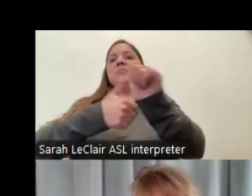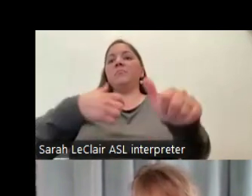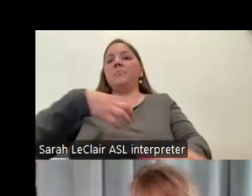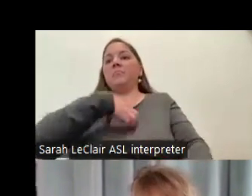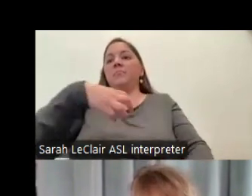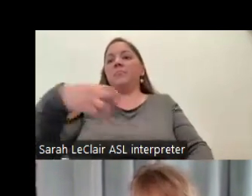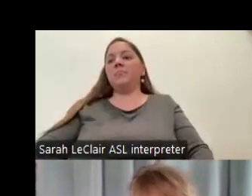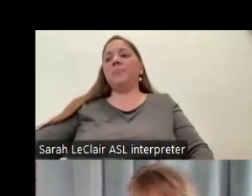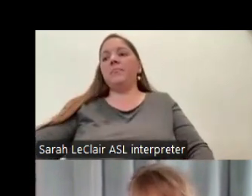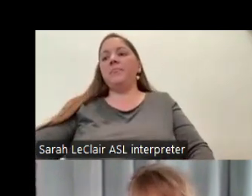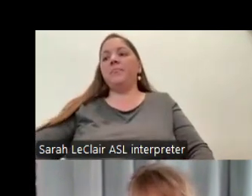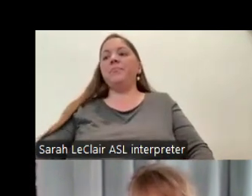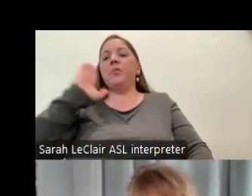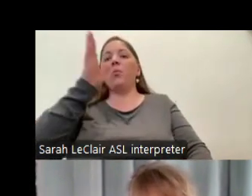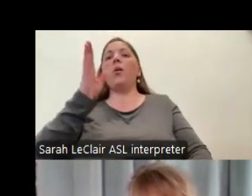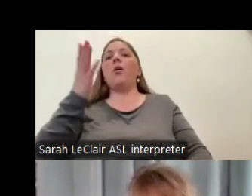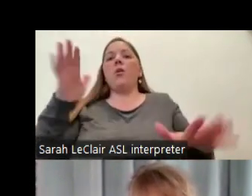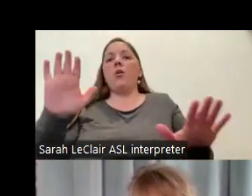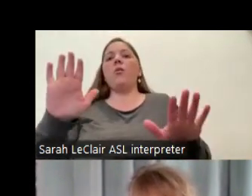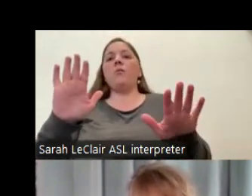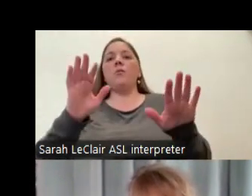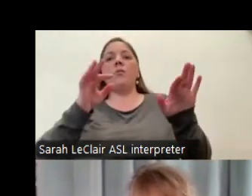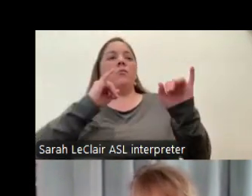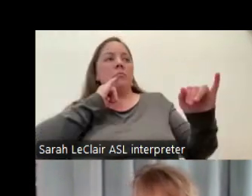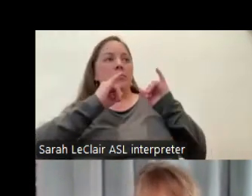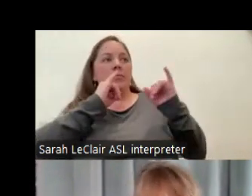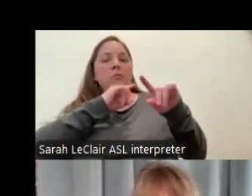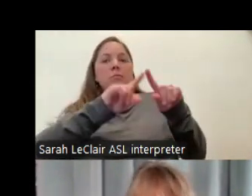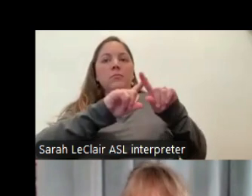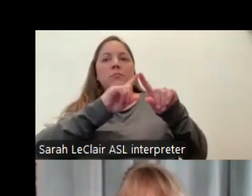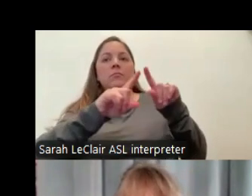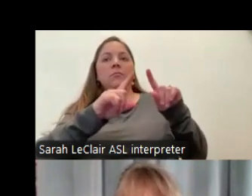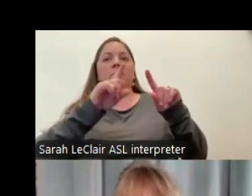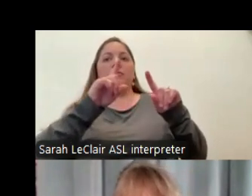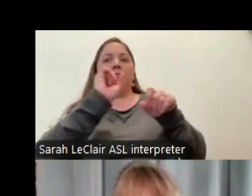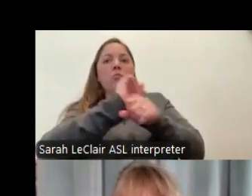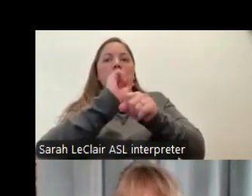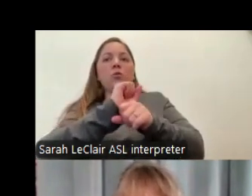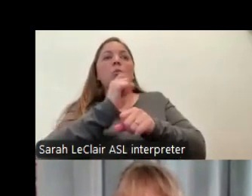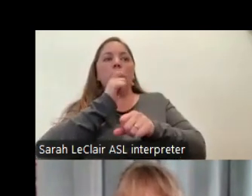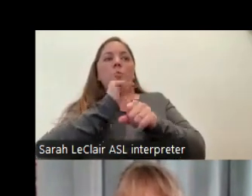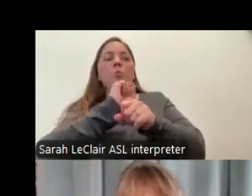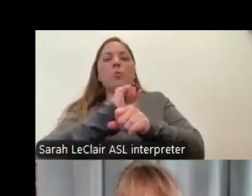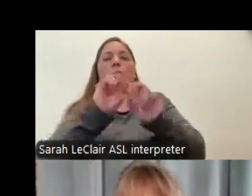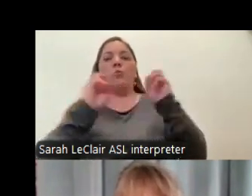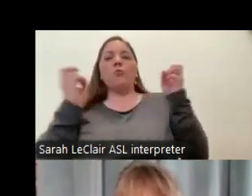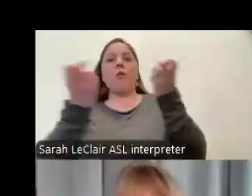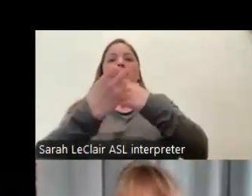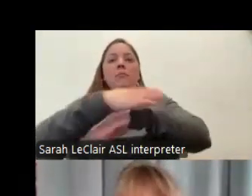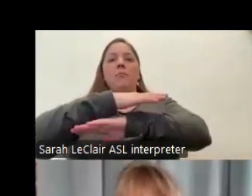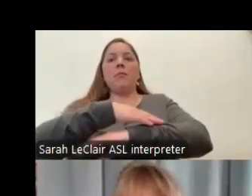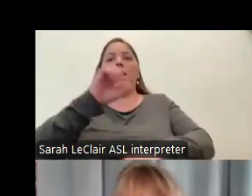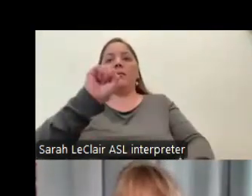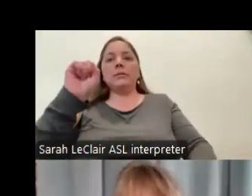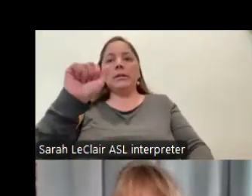a couple businesses who have already been working with the SCDD Business Roundtable to share their success and how they've been able